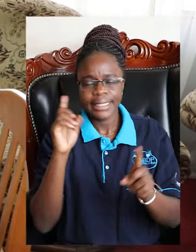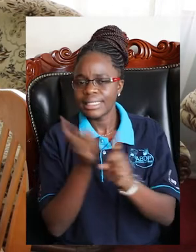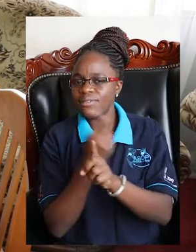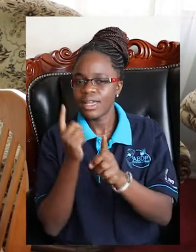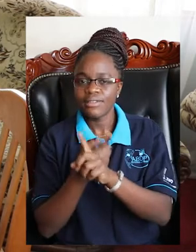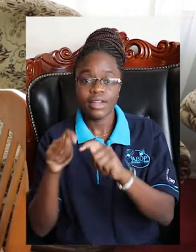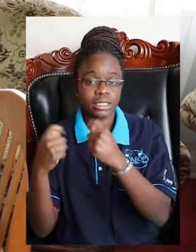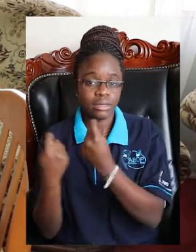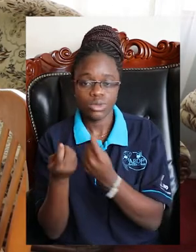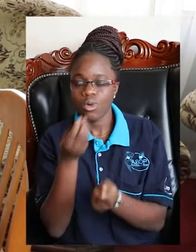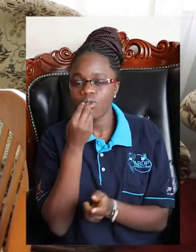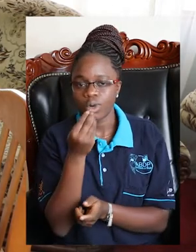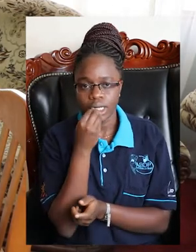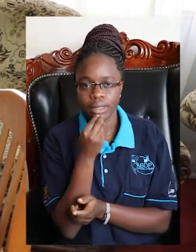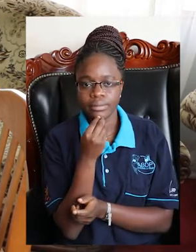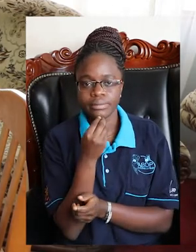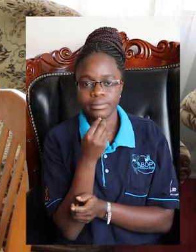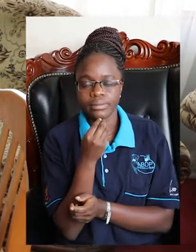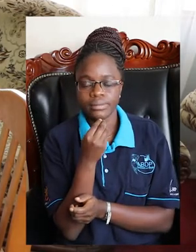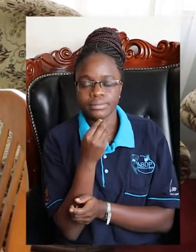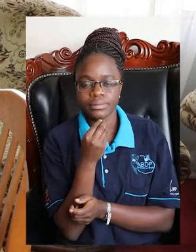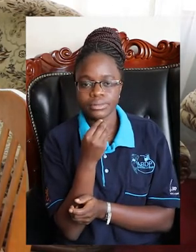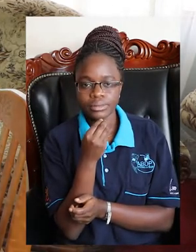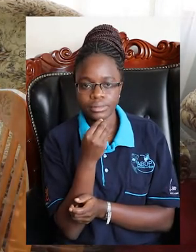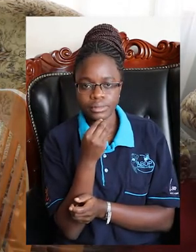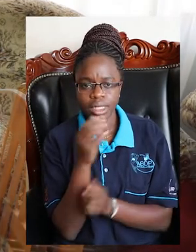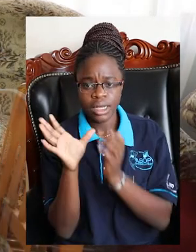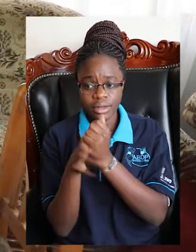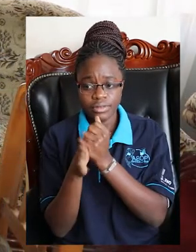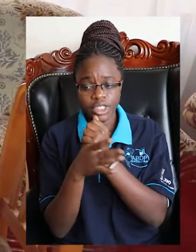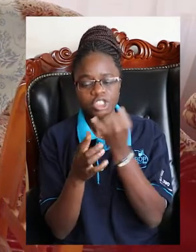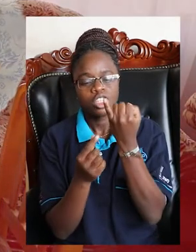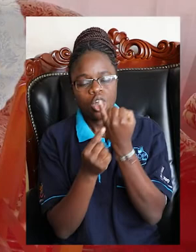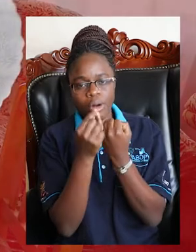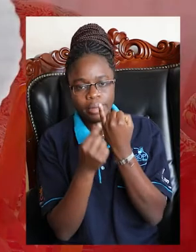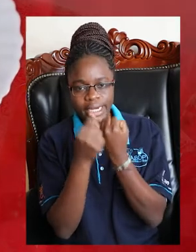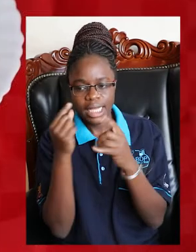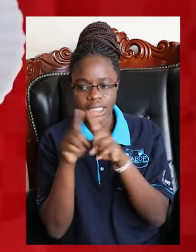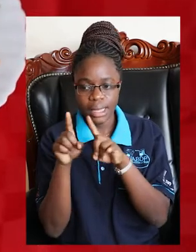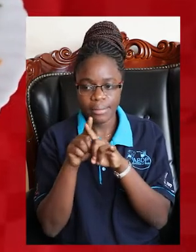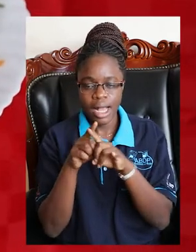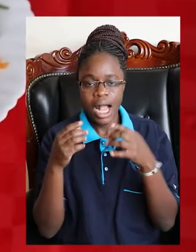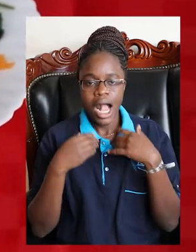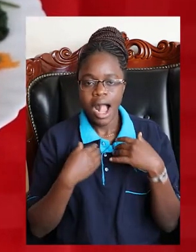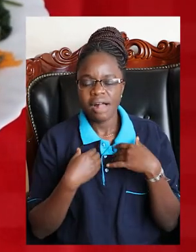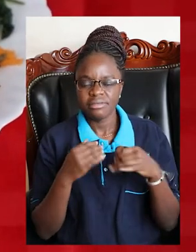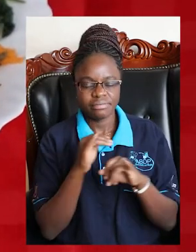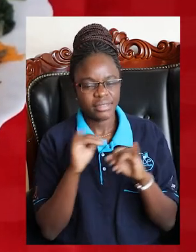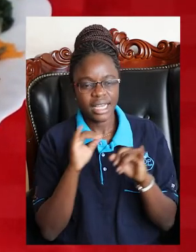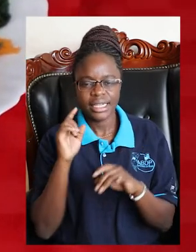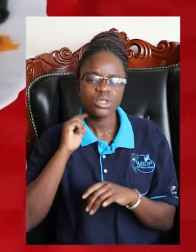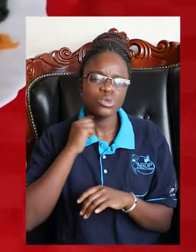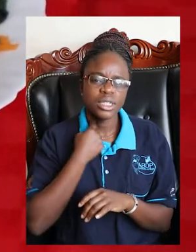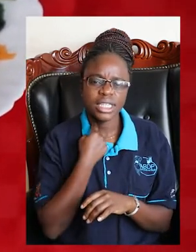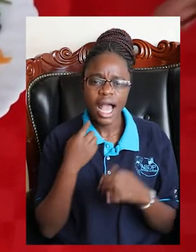in this plate, we have more than 5 varieties of food groups. And our fish omena, it's spiced lemon